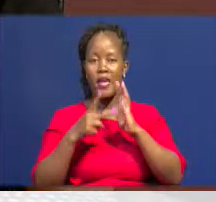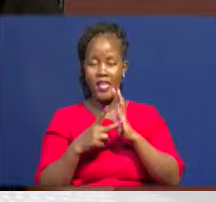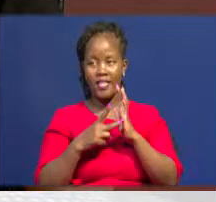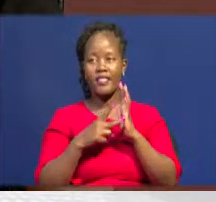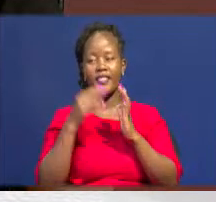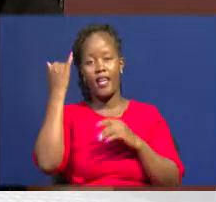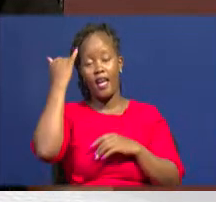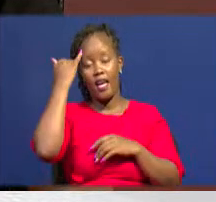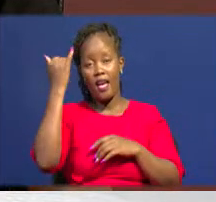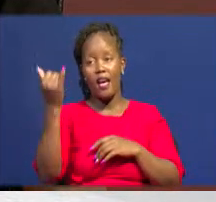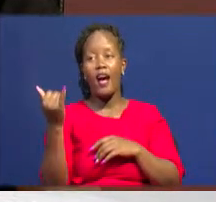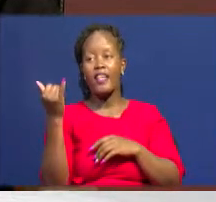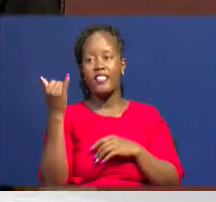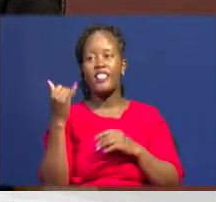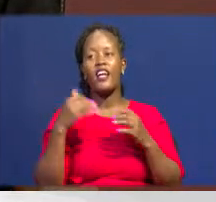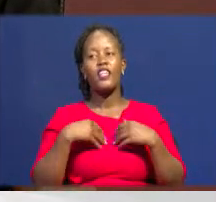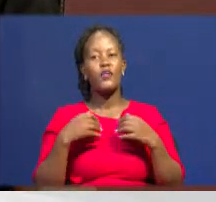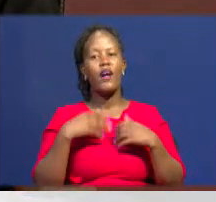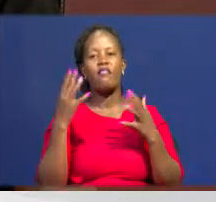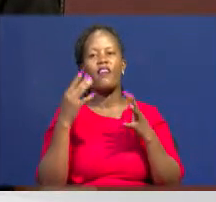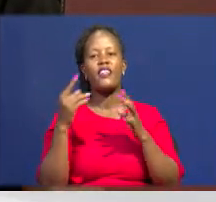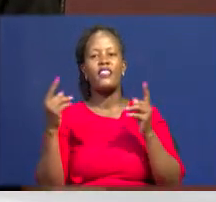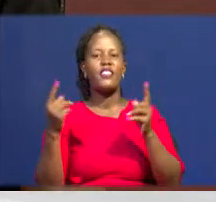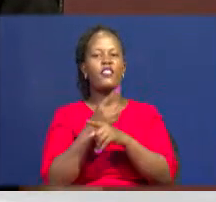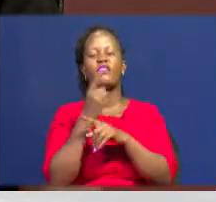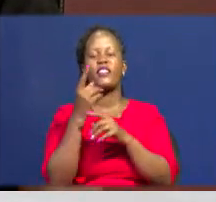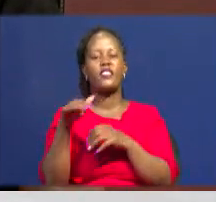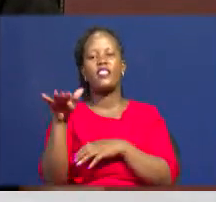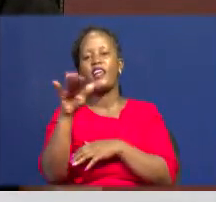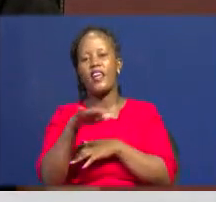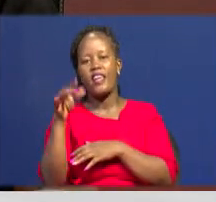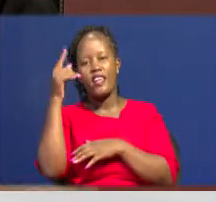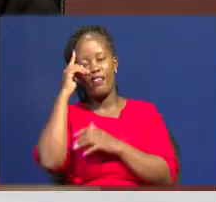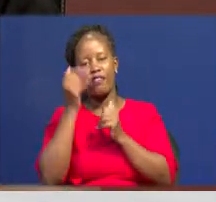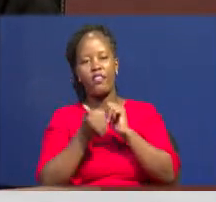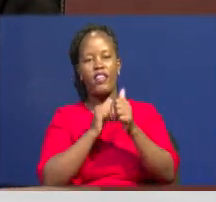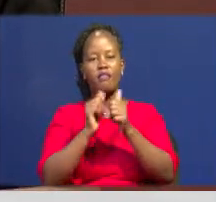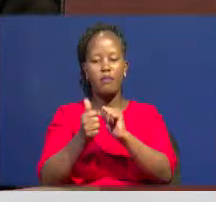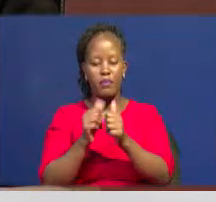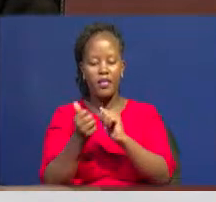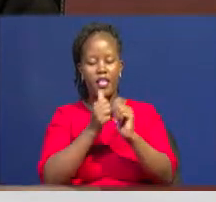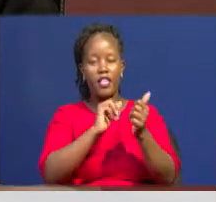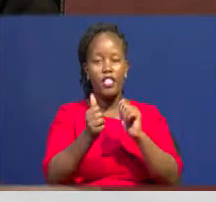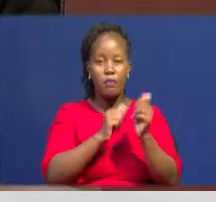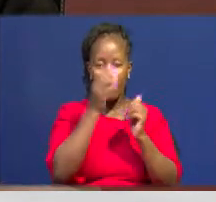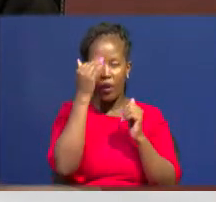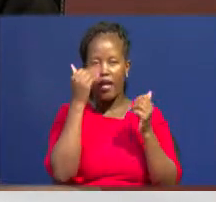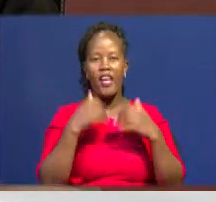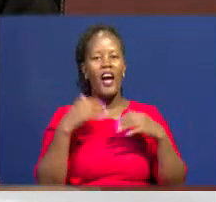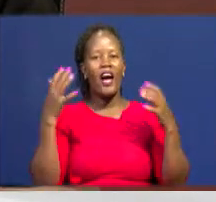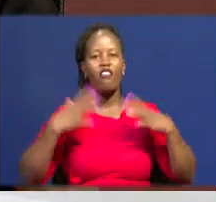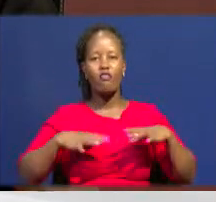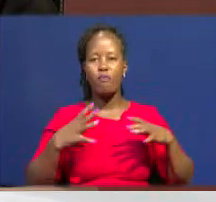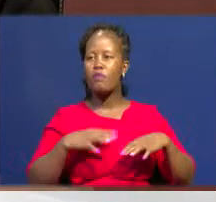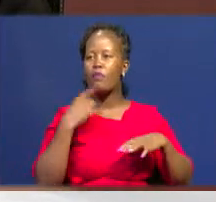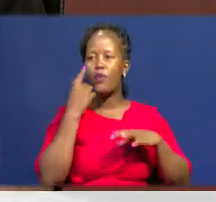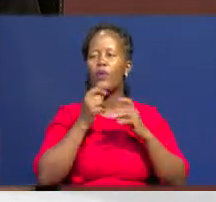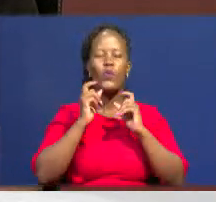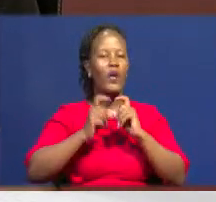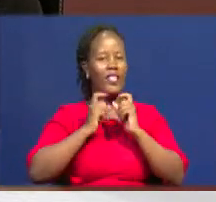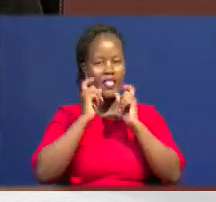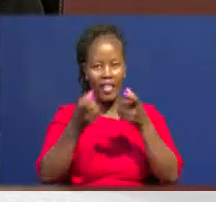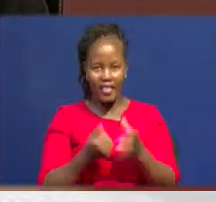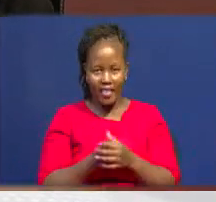create a different offering of sports because we have talented people. So probably they have